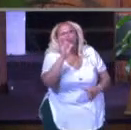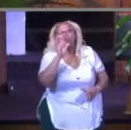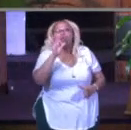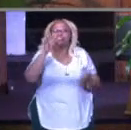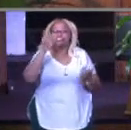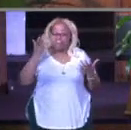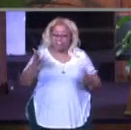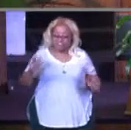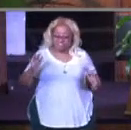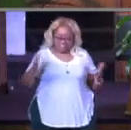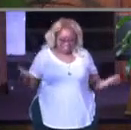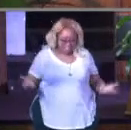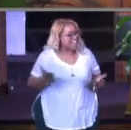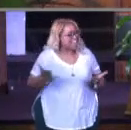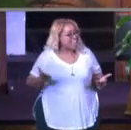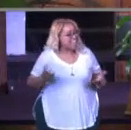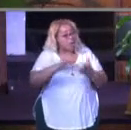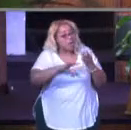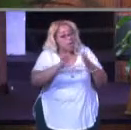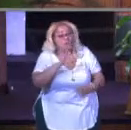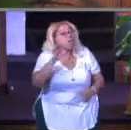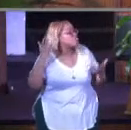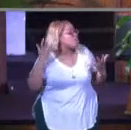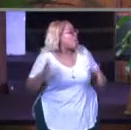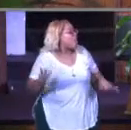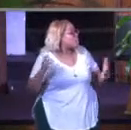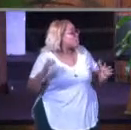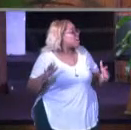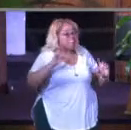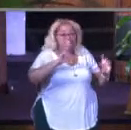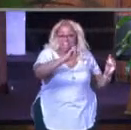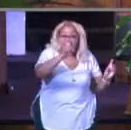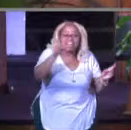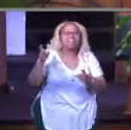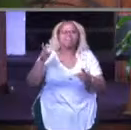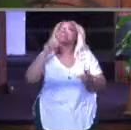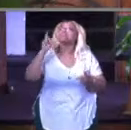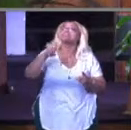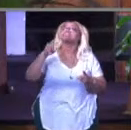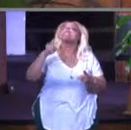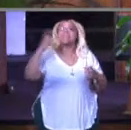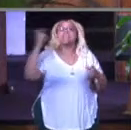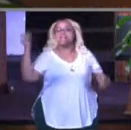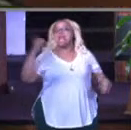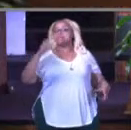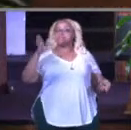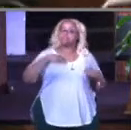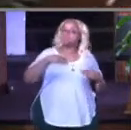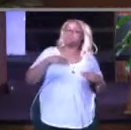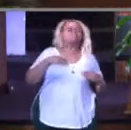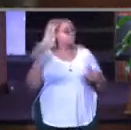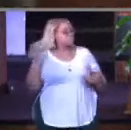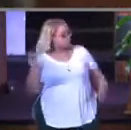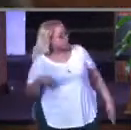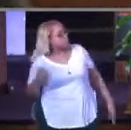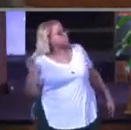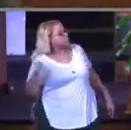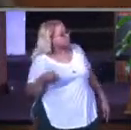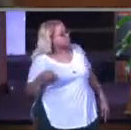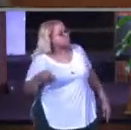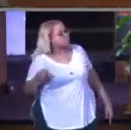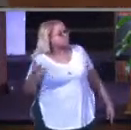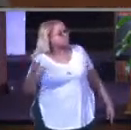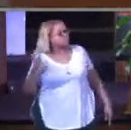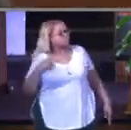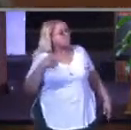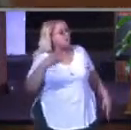Ghost is already here. The Holy Ghost is already given. You just got to say, yes, yes,